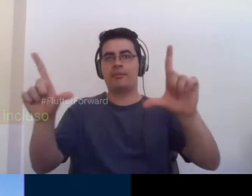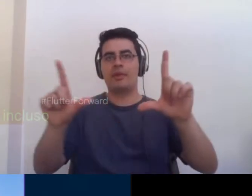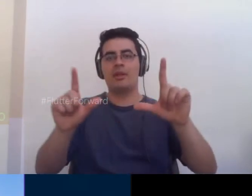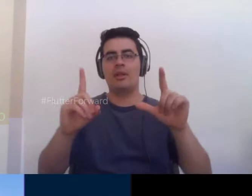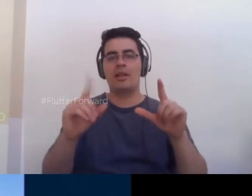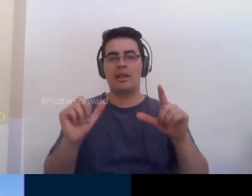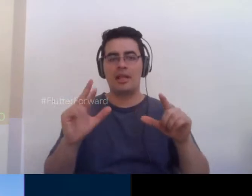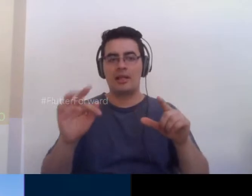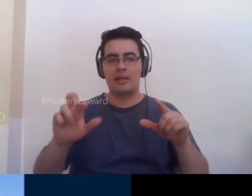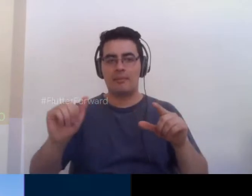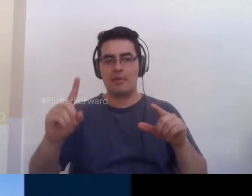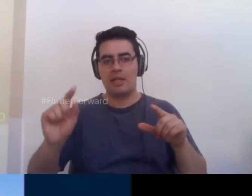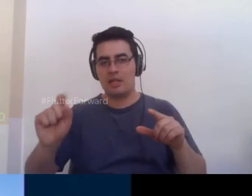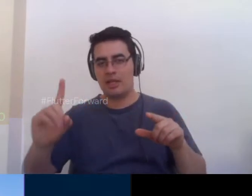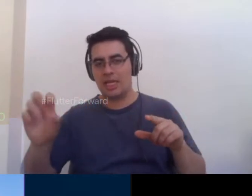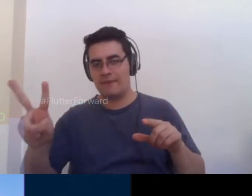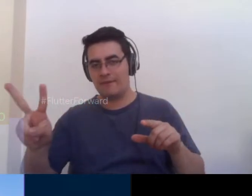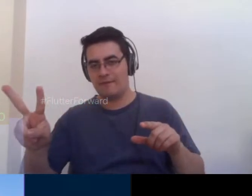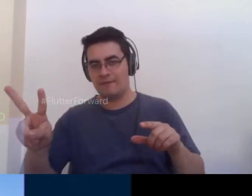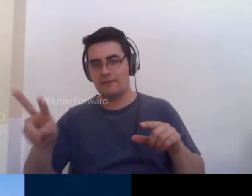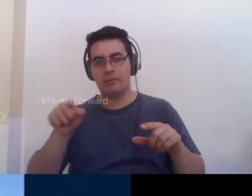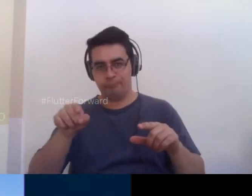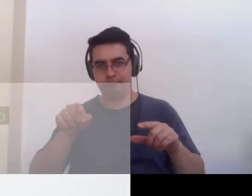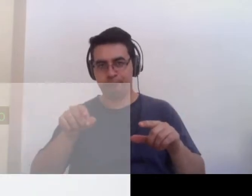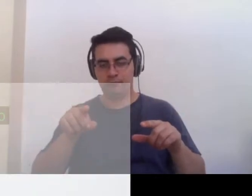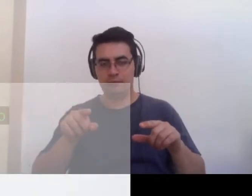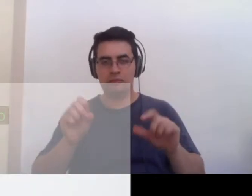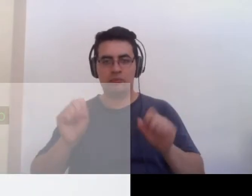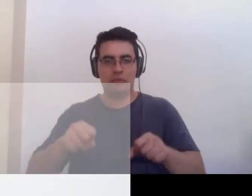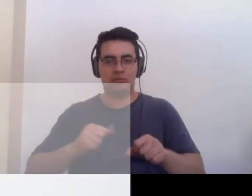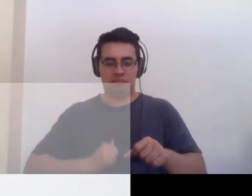or even write your own simple app from scratch.